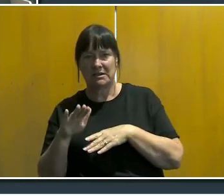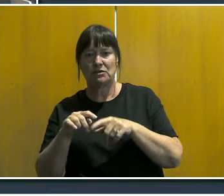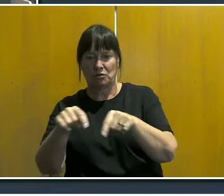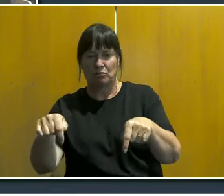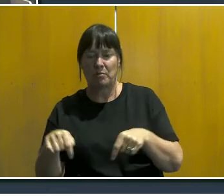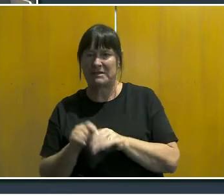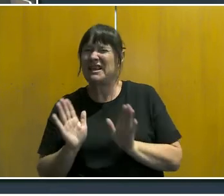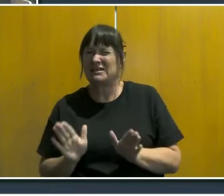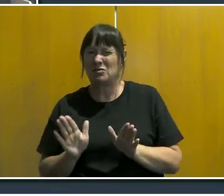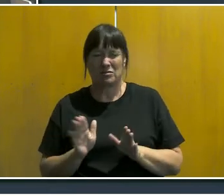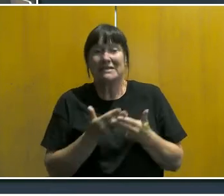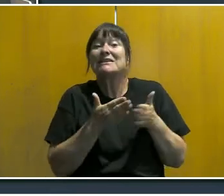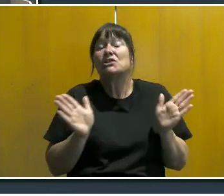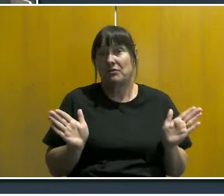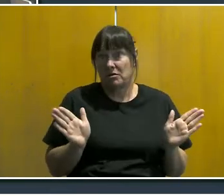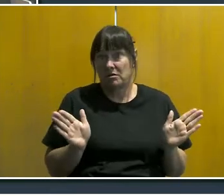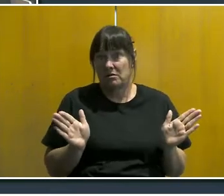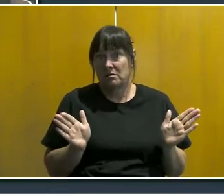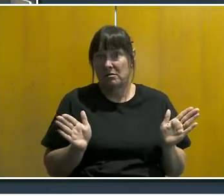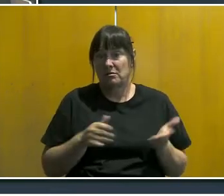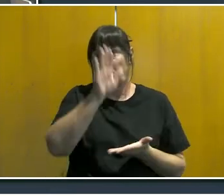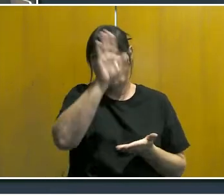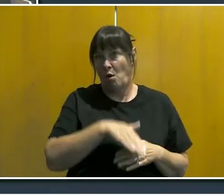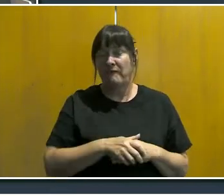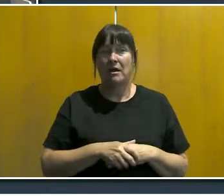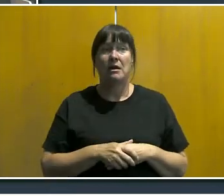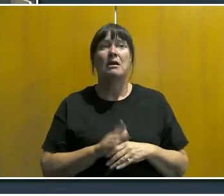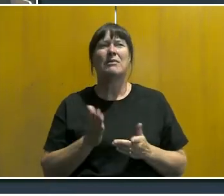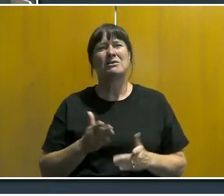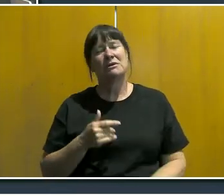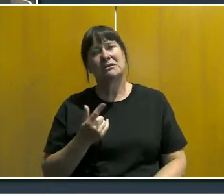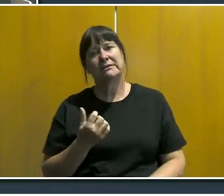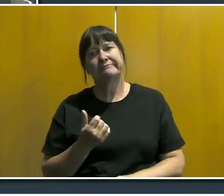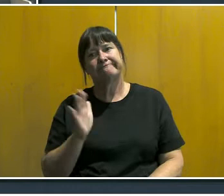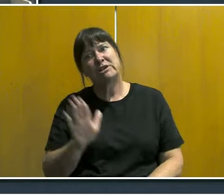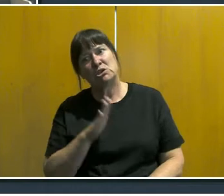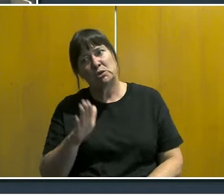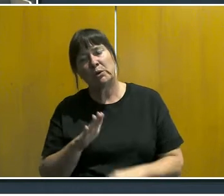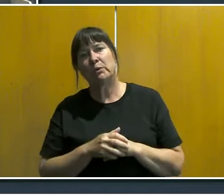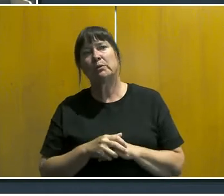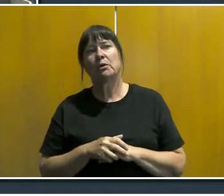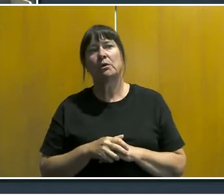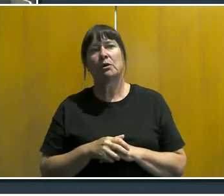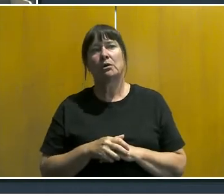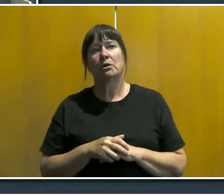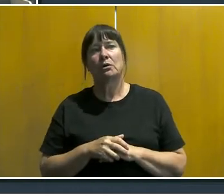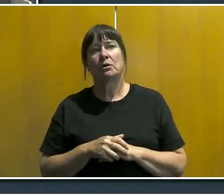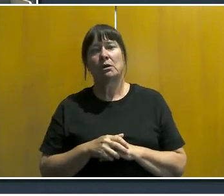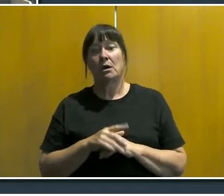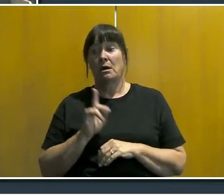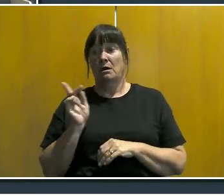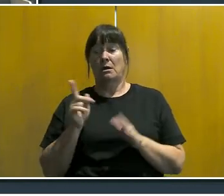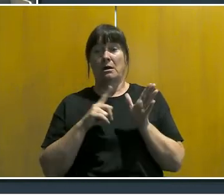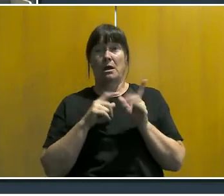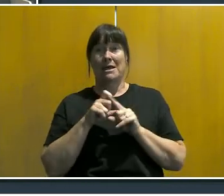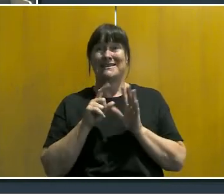So, just wanted to give you a little bit of peace of mind, I suppose, and perhaps we could follow up with you. I think Adele said she may have some correspondence to